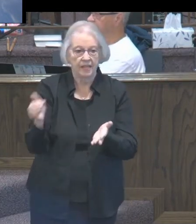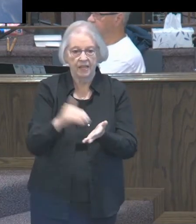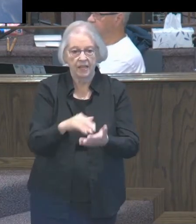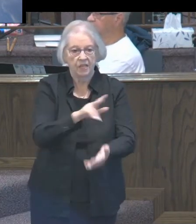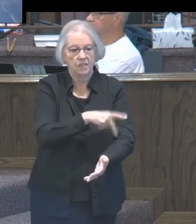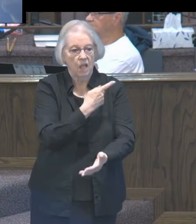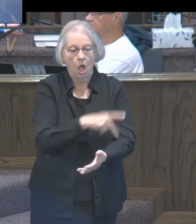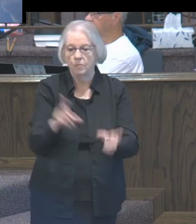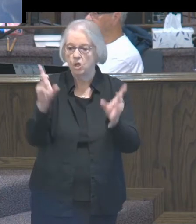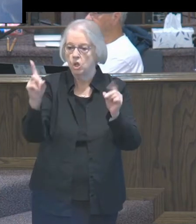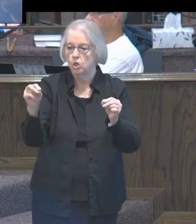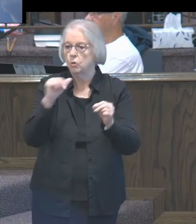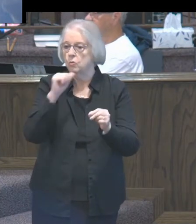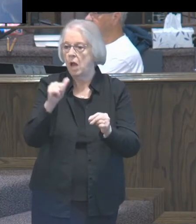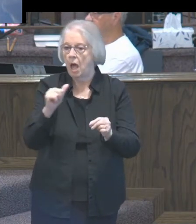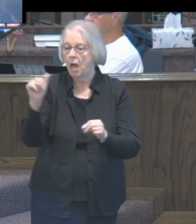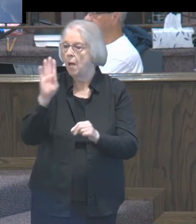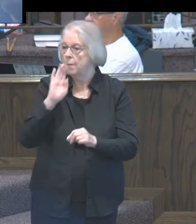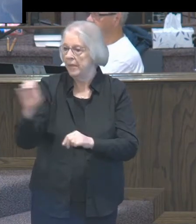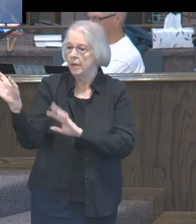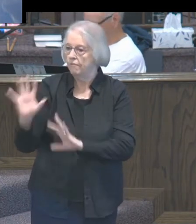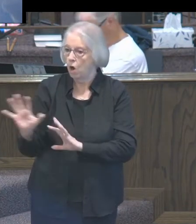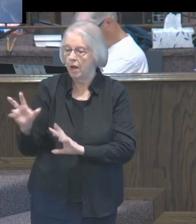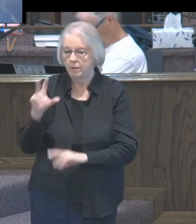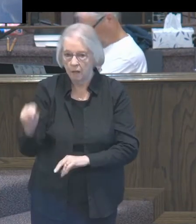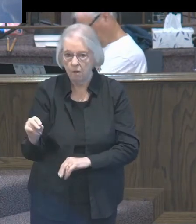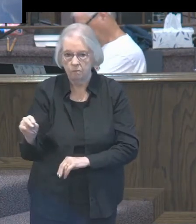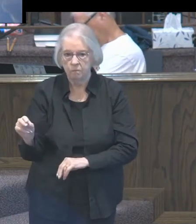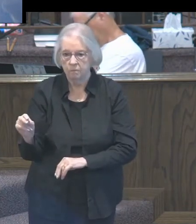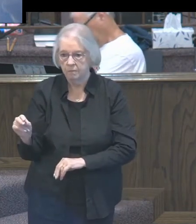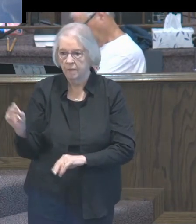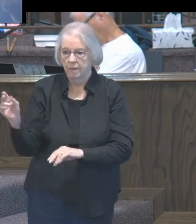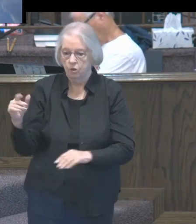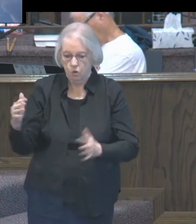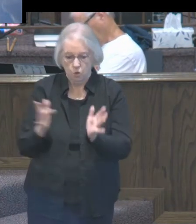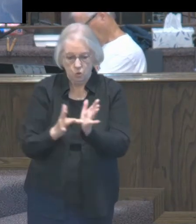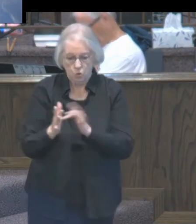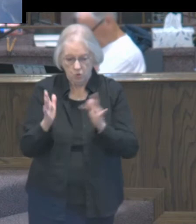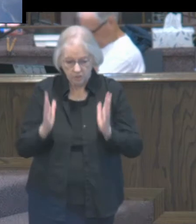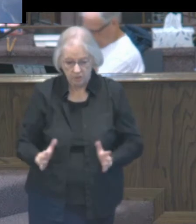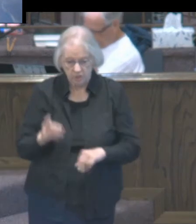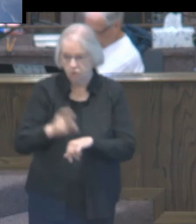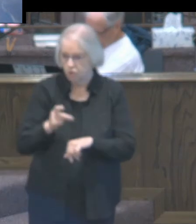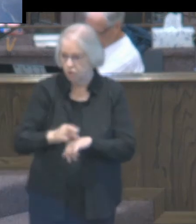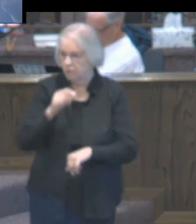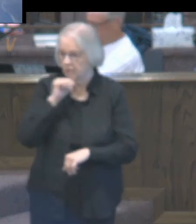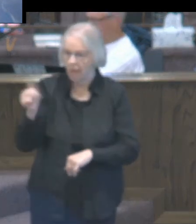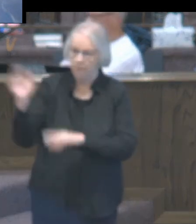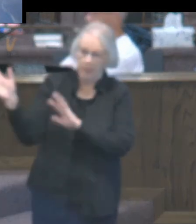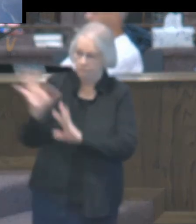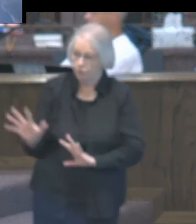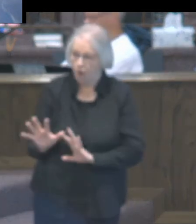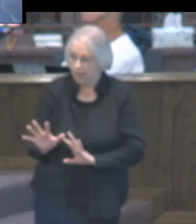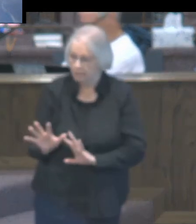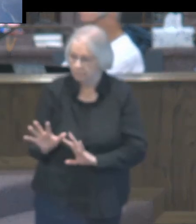be afraid. And I would ask you today to embrace that statement. Welcome that into